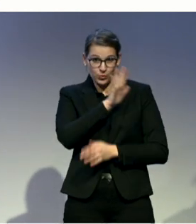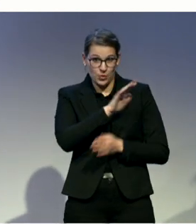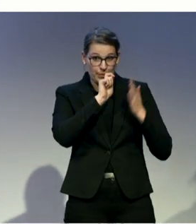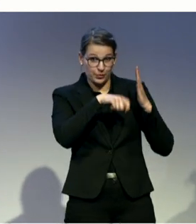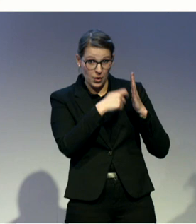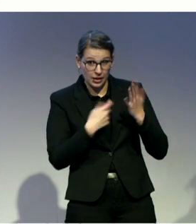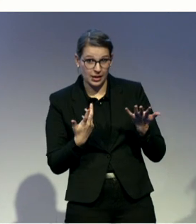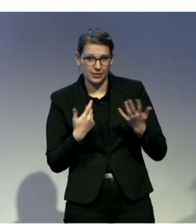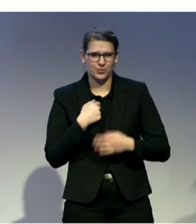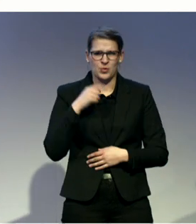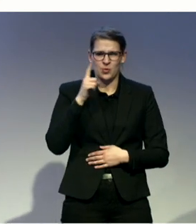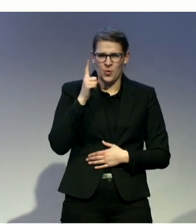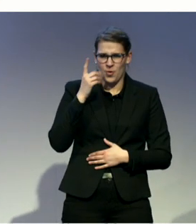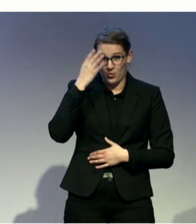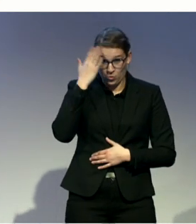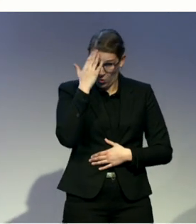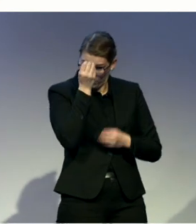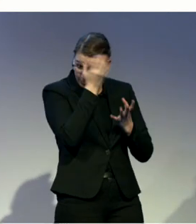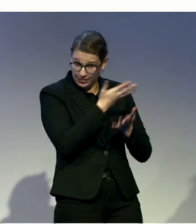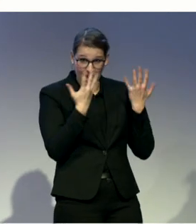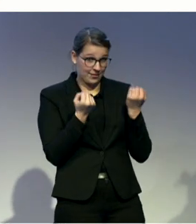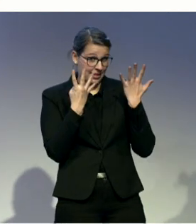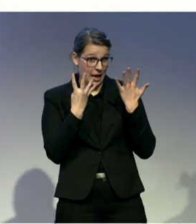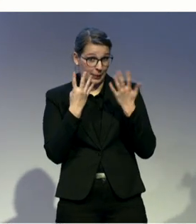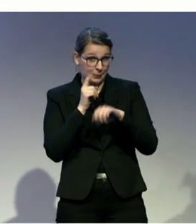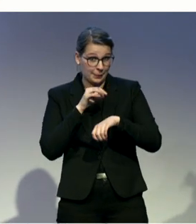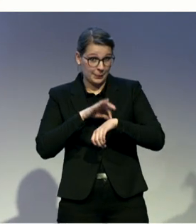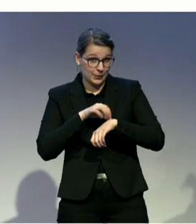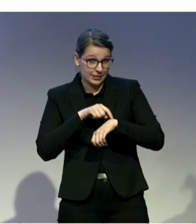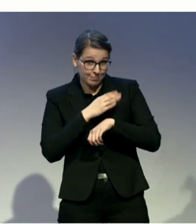9 minutes, so please be on time. Thank you.